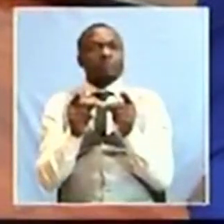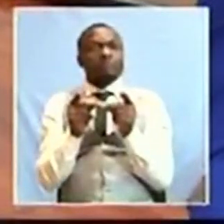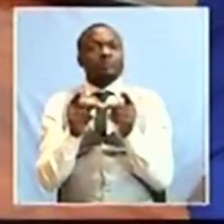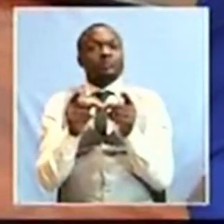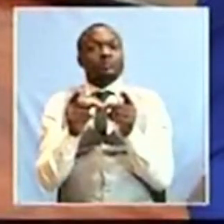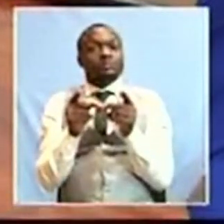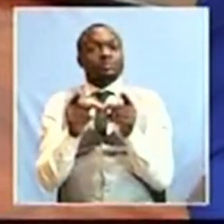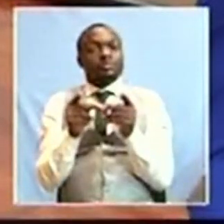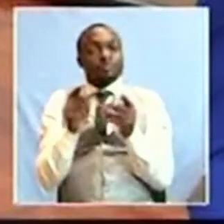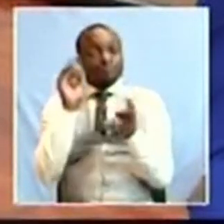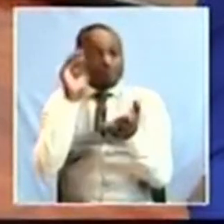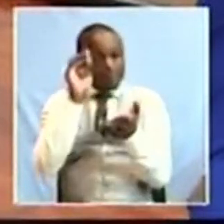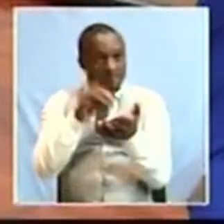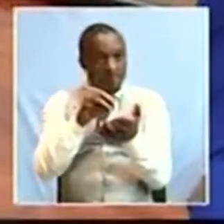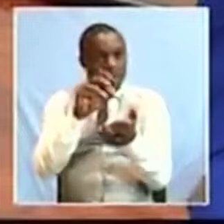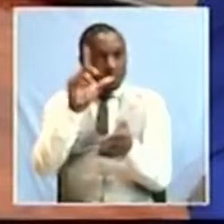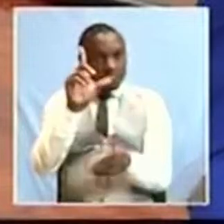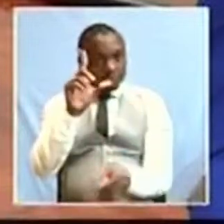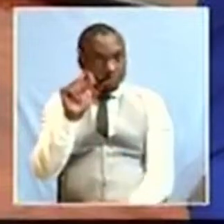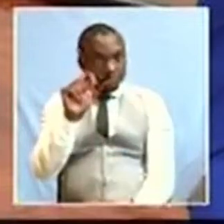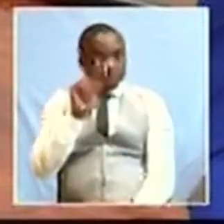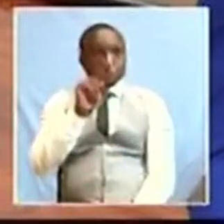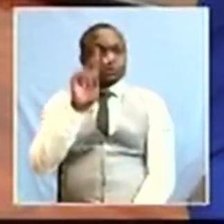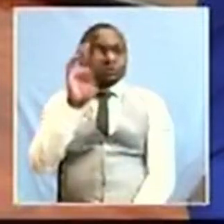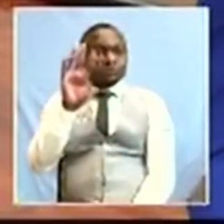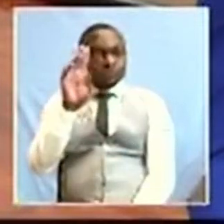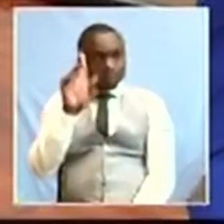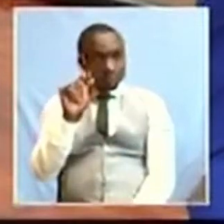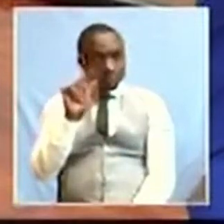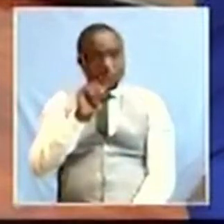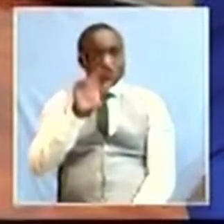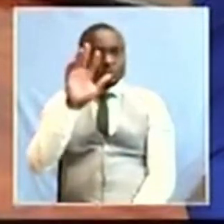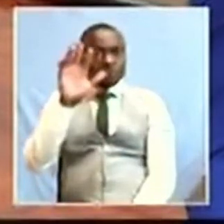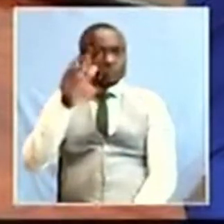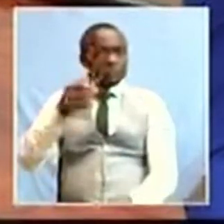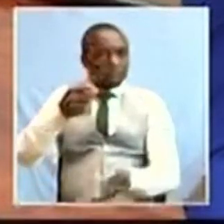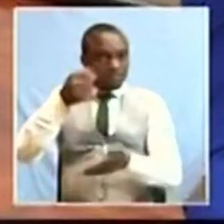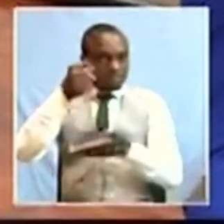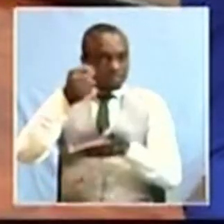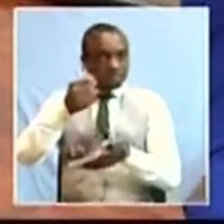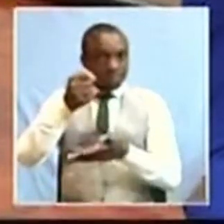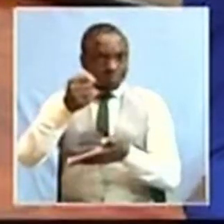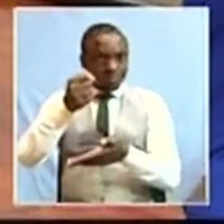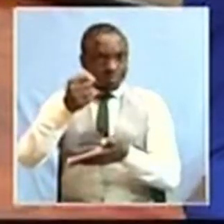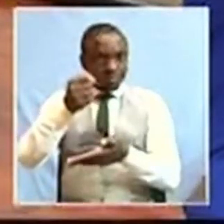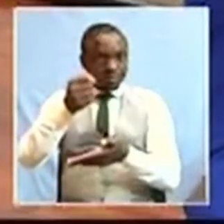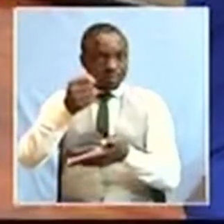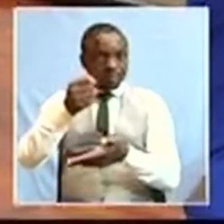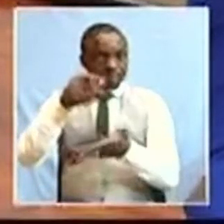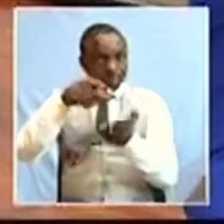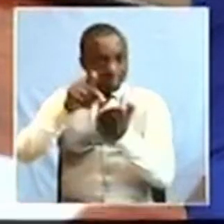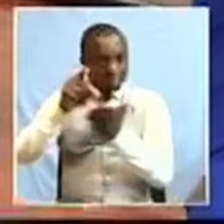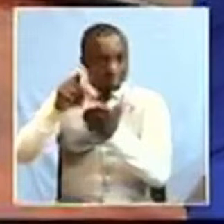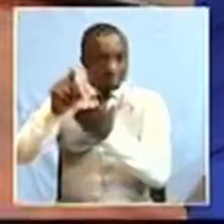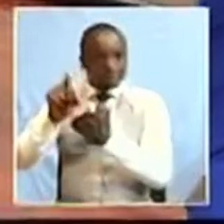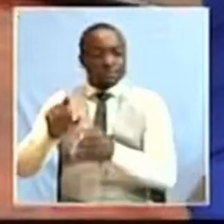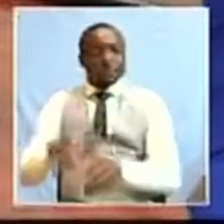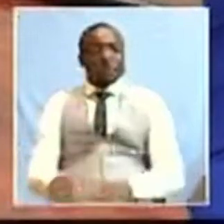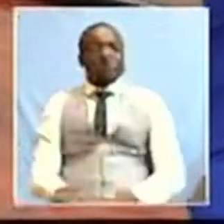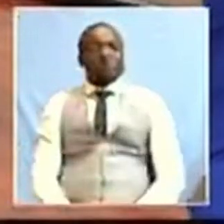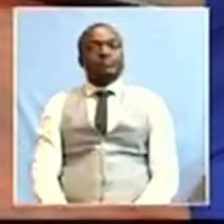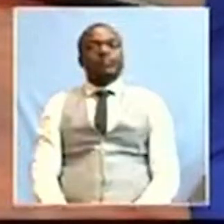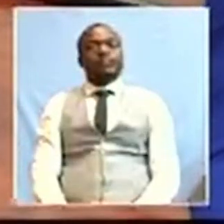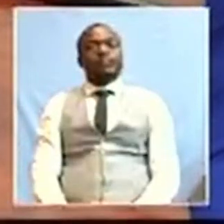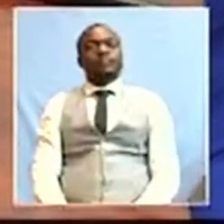has been captured in the 2024 and 2025 budget estimates for permits.